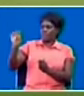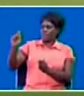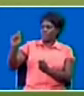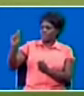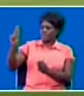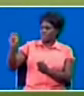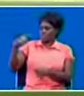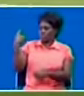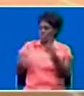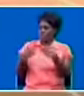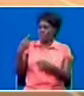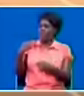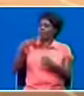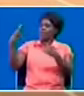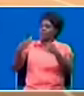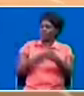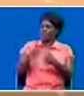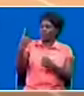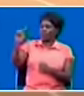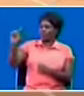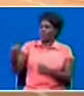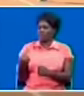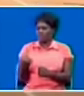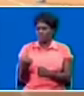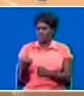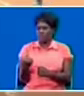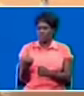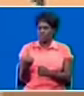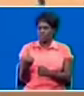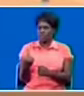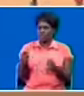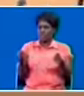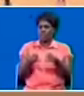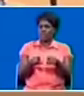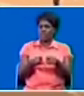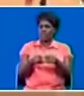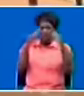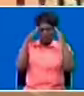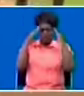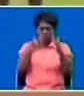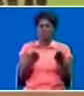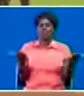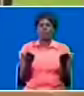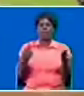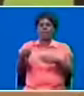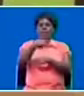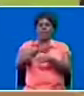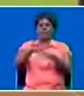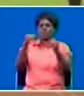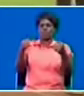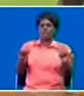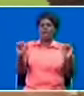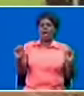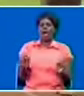who won the 800 and 1,000 meters, 500 meters races respectively. Focus will now shift to the national trials to be